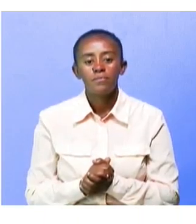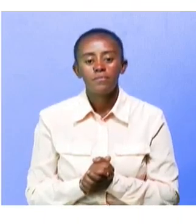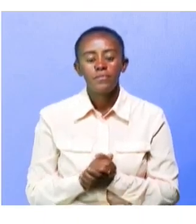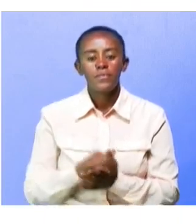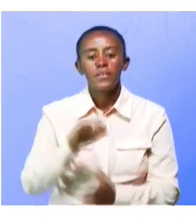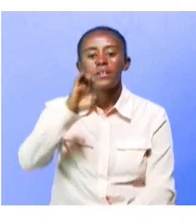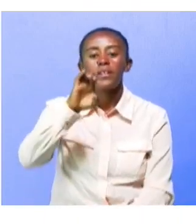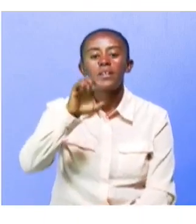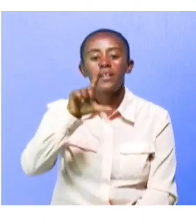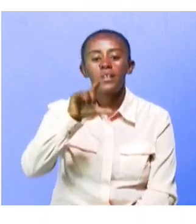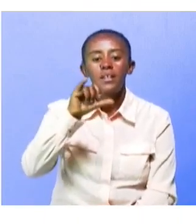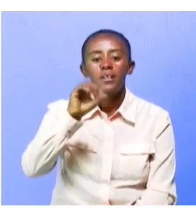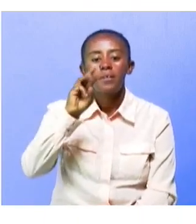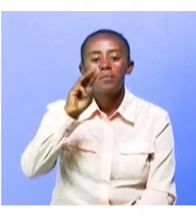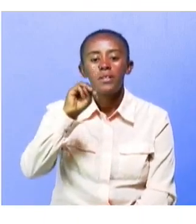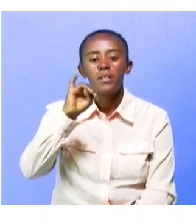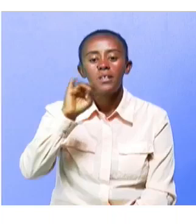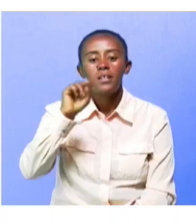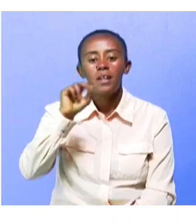Eliminate.